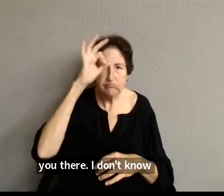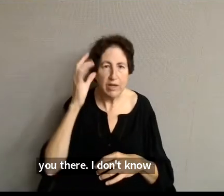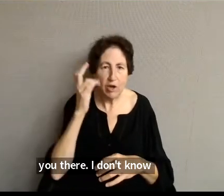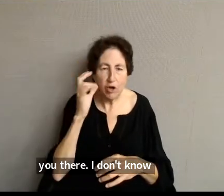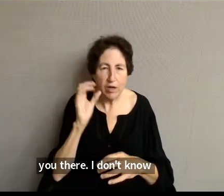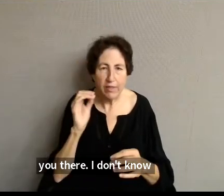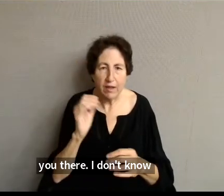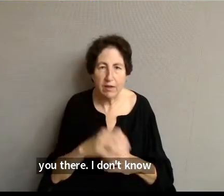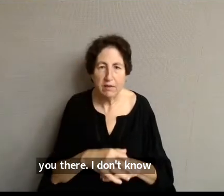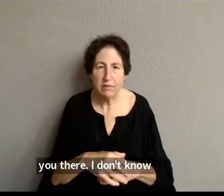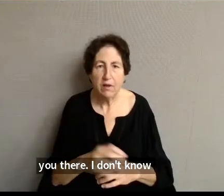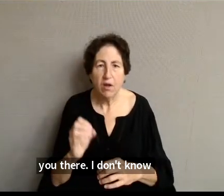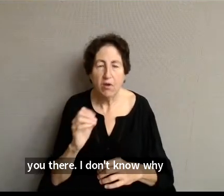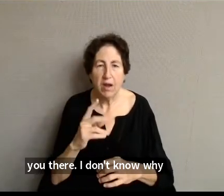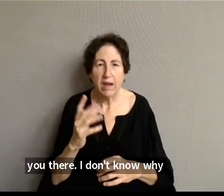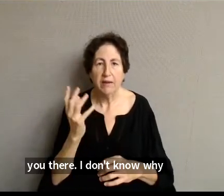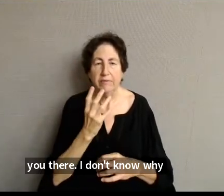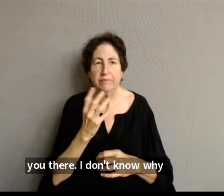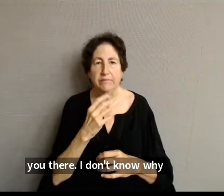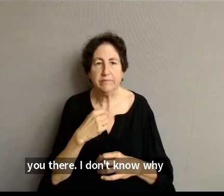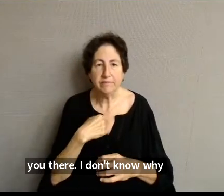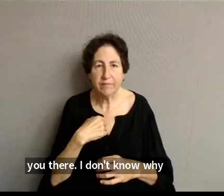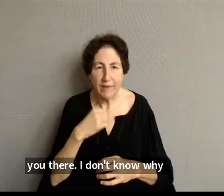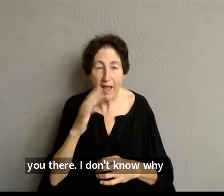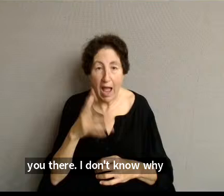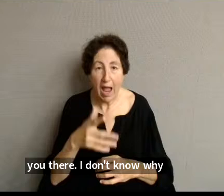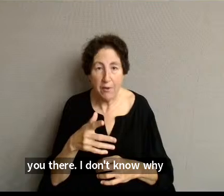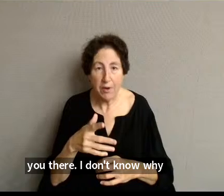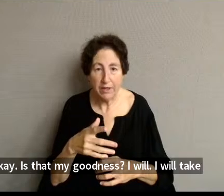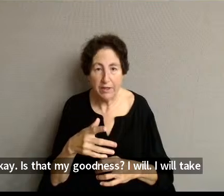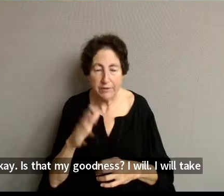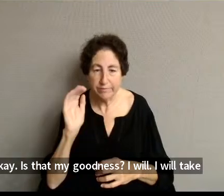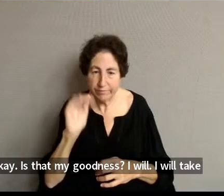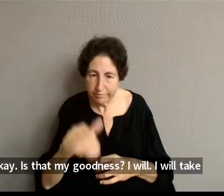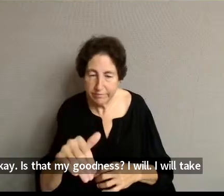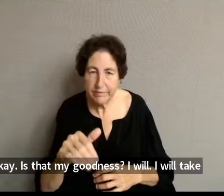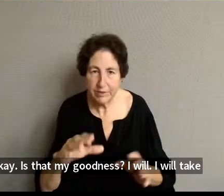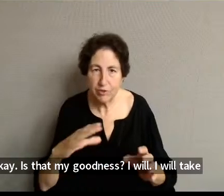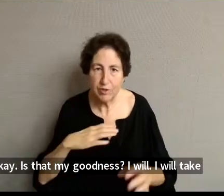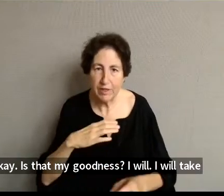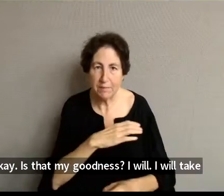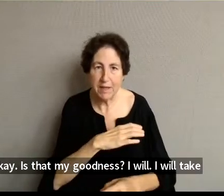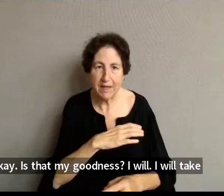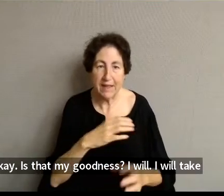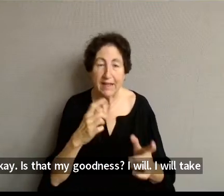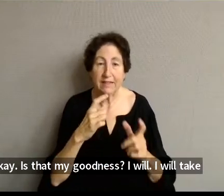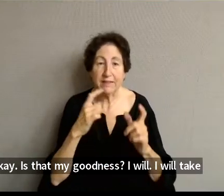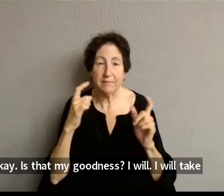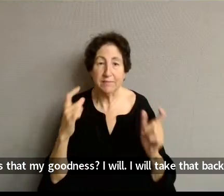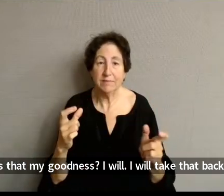Okay, my goodness, I will take that back to the committee. I mean, that's a huge